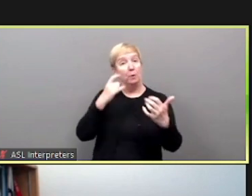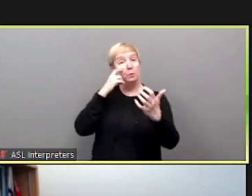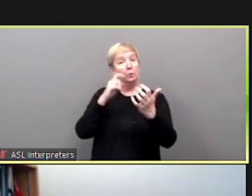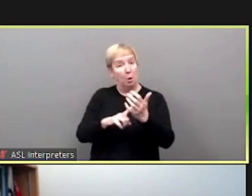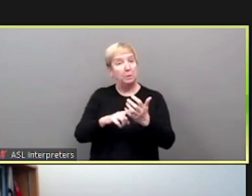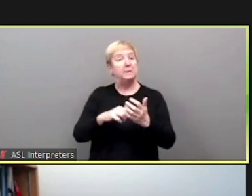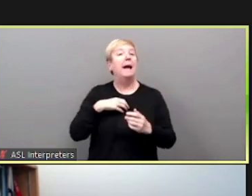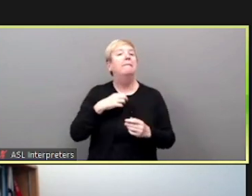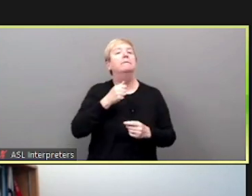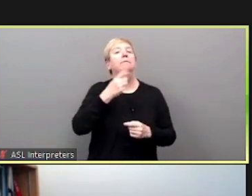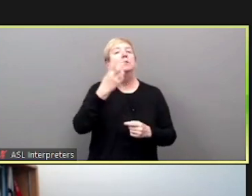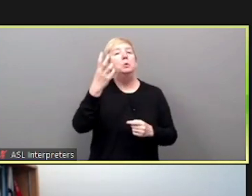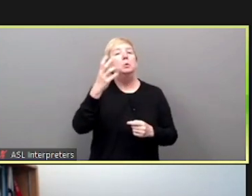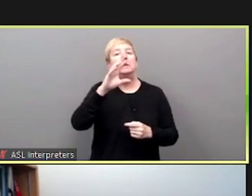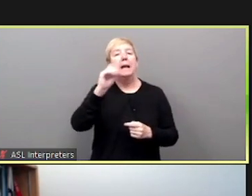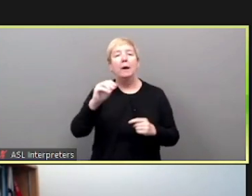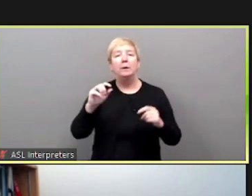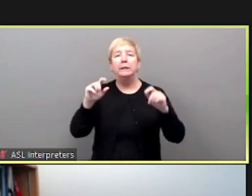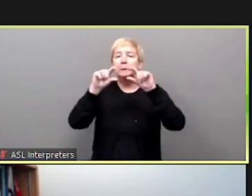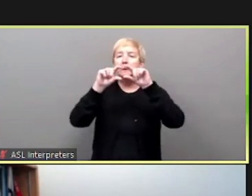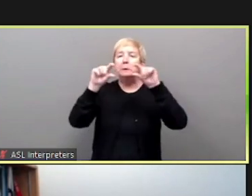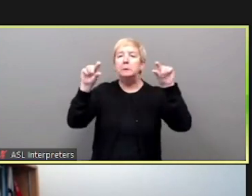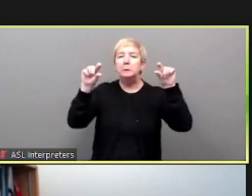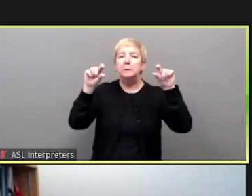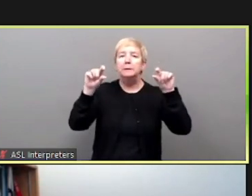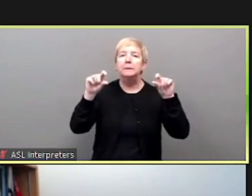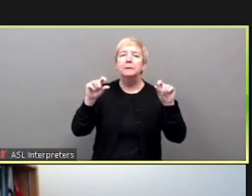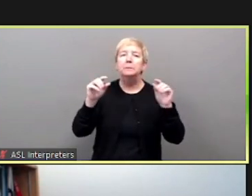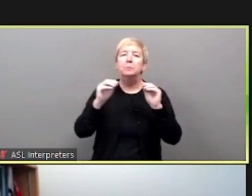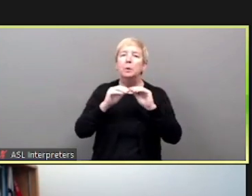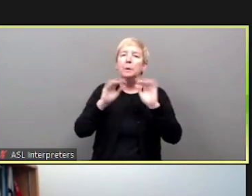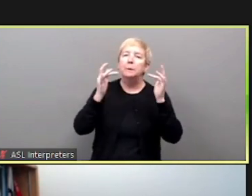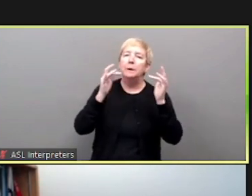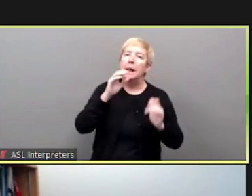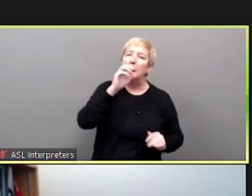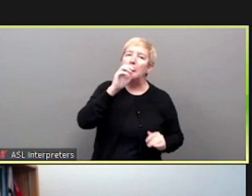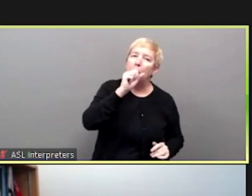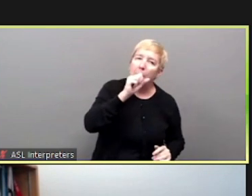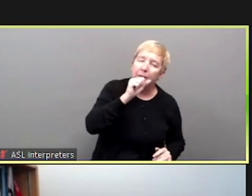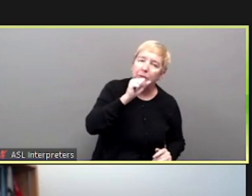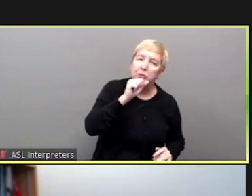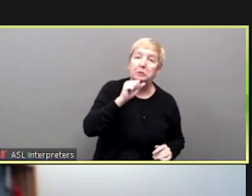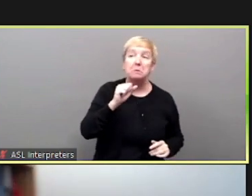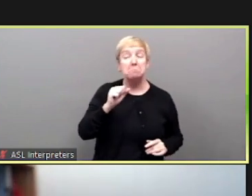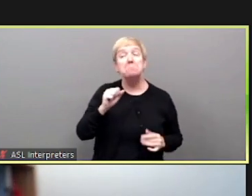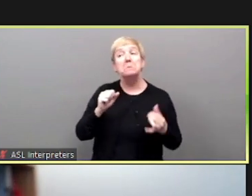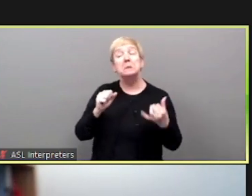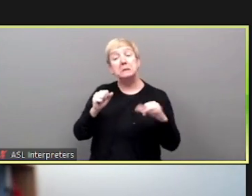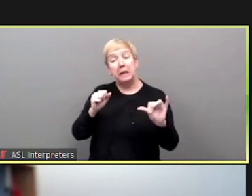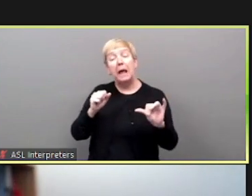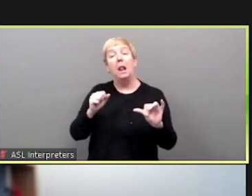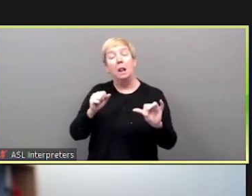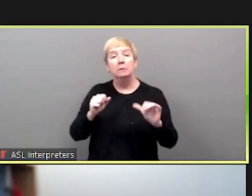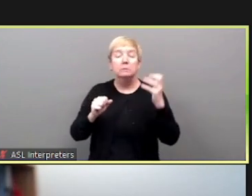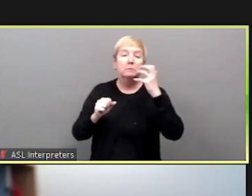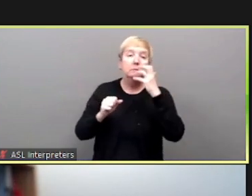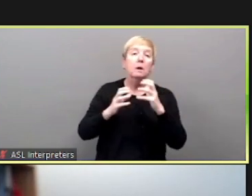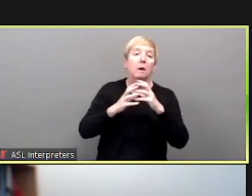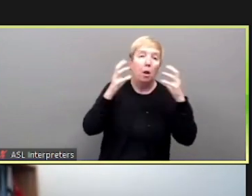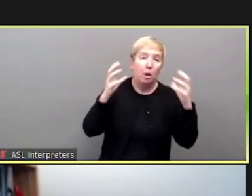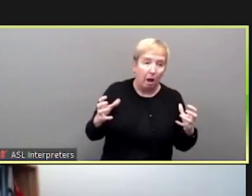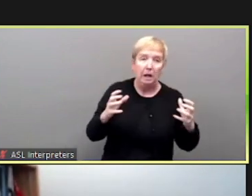few counties that have downgraded into orange, which is still considered substantial level